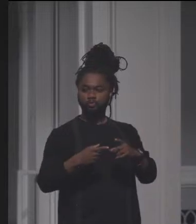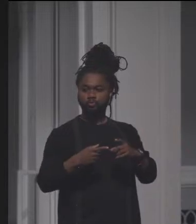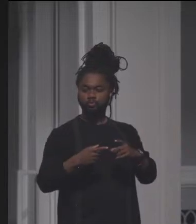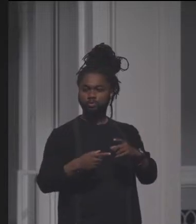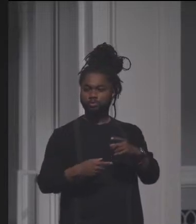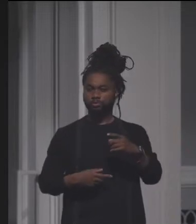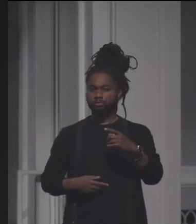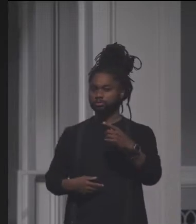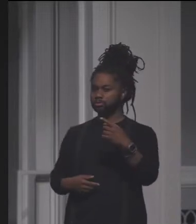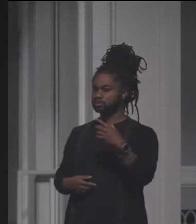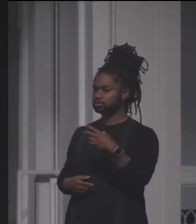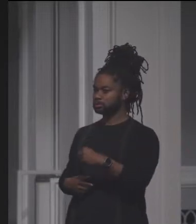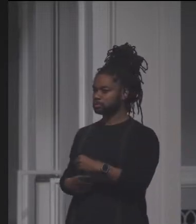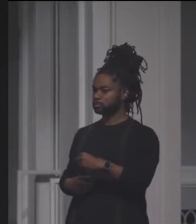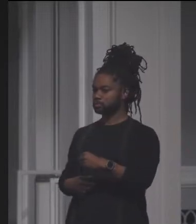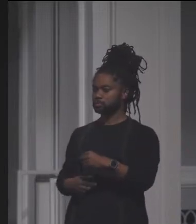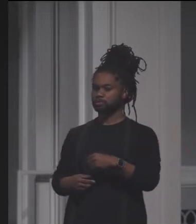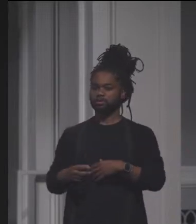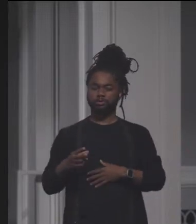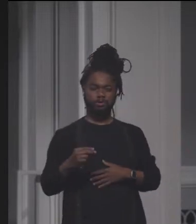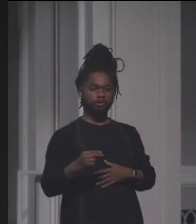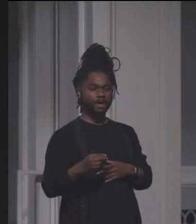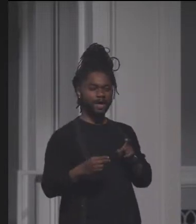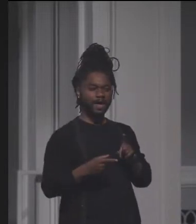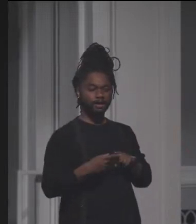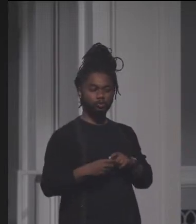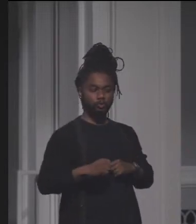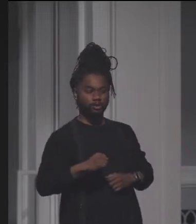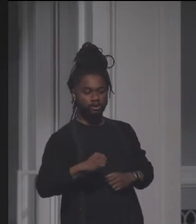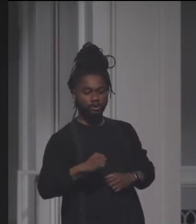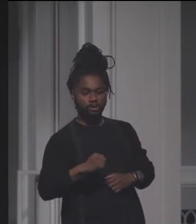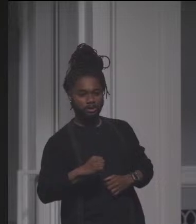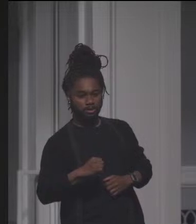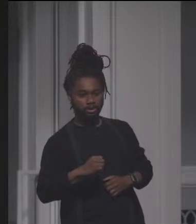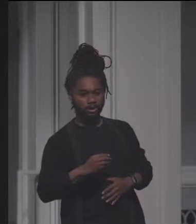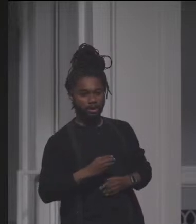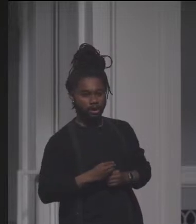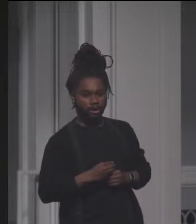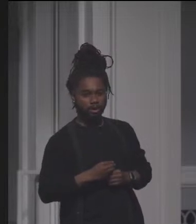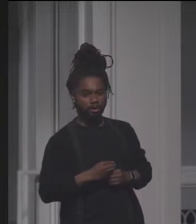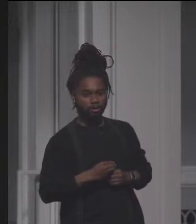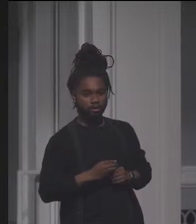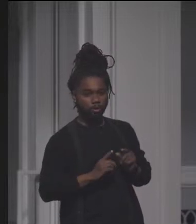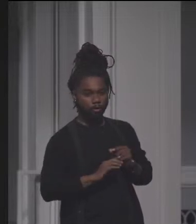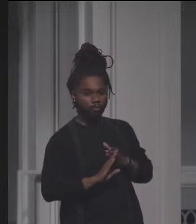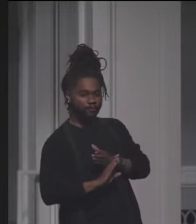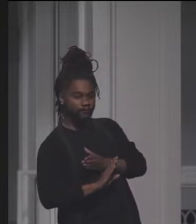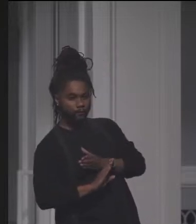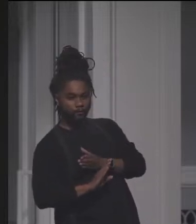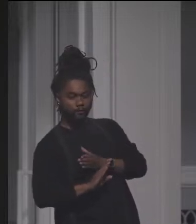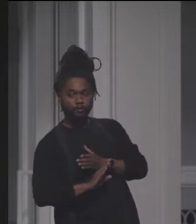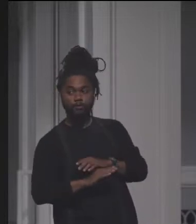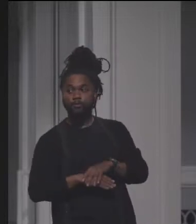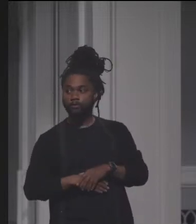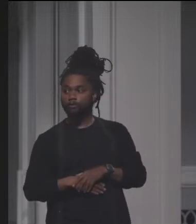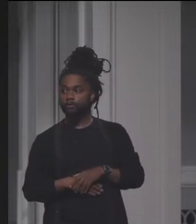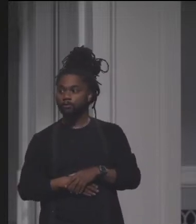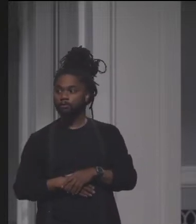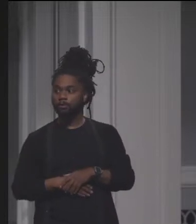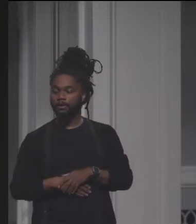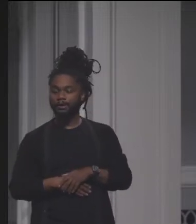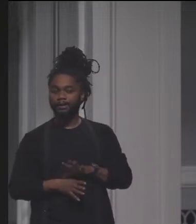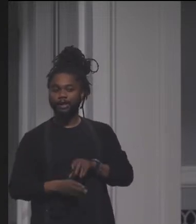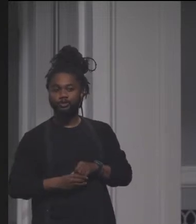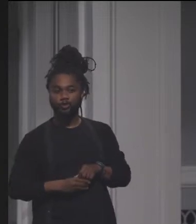No. And I had to resist adding a word in front of that. Mm-hmm. Insert